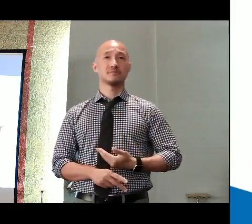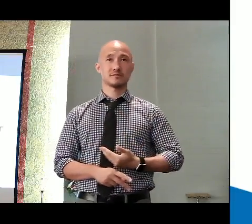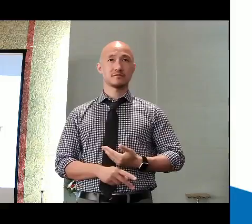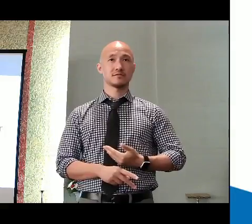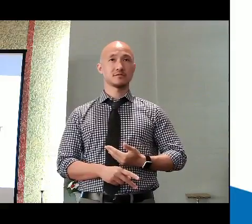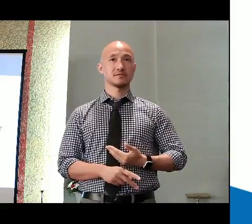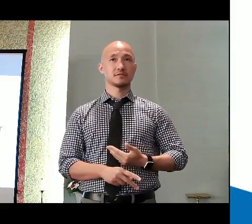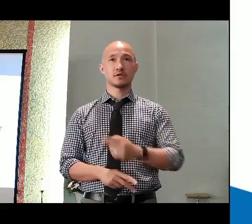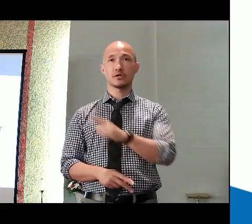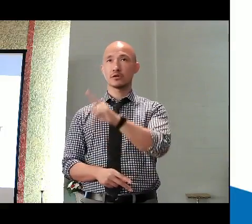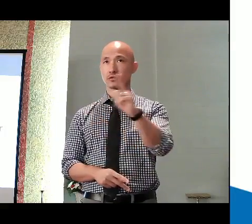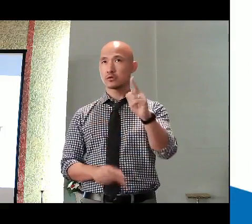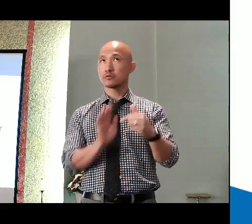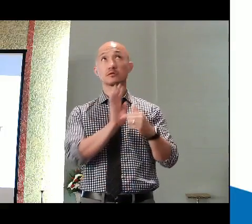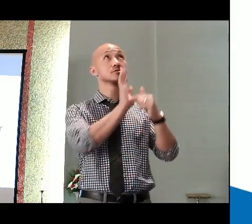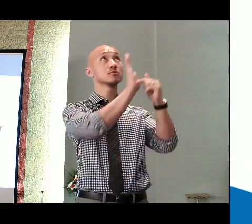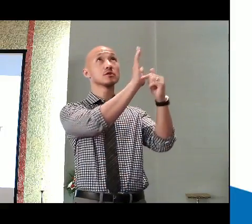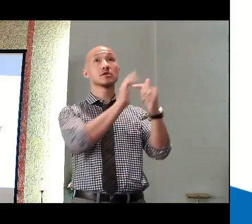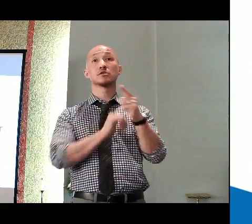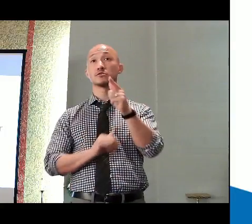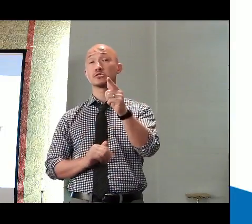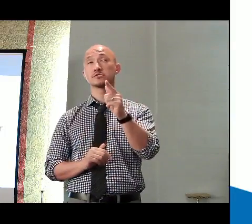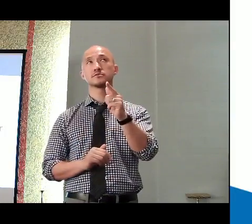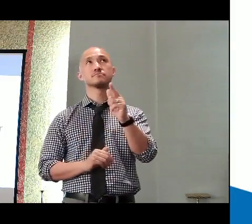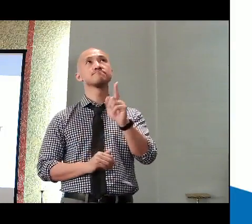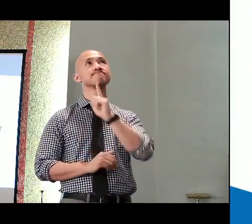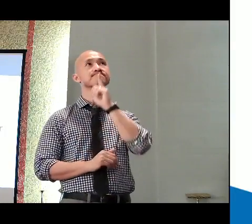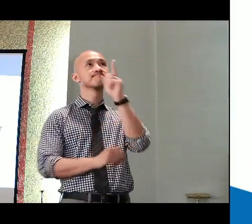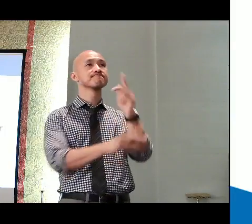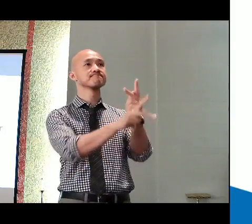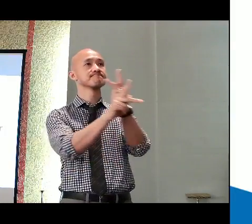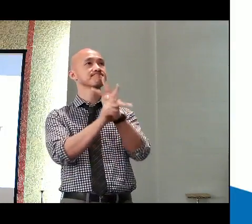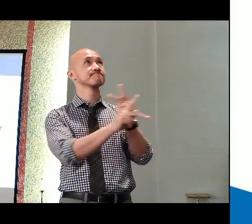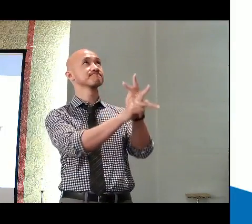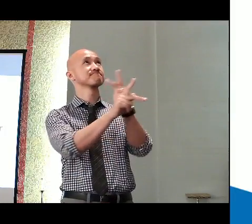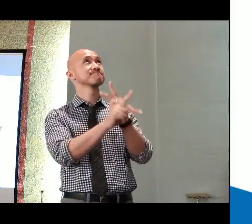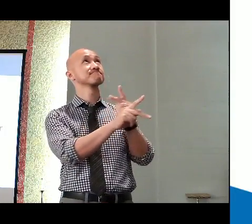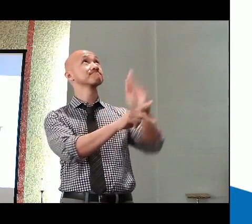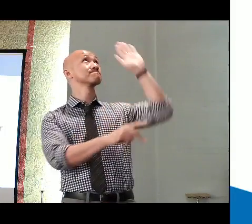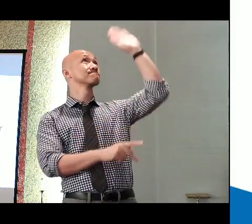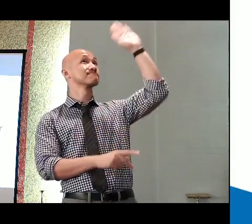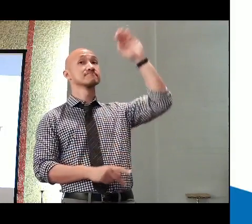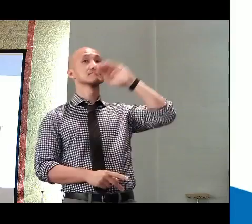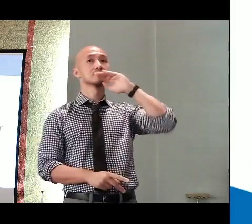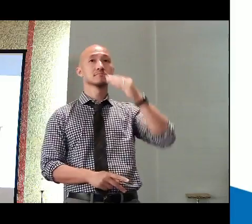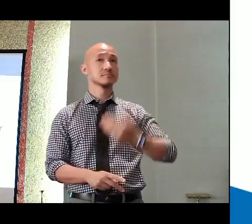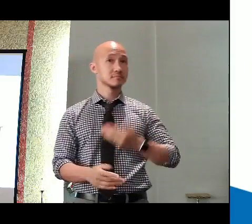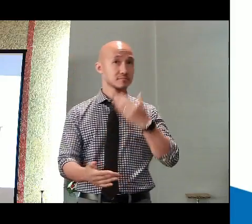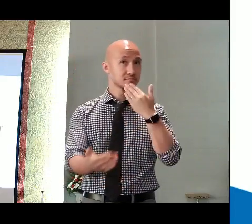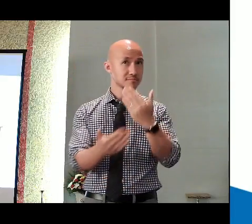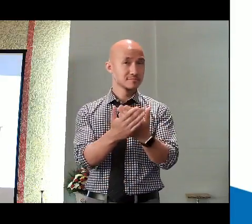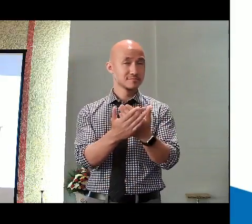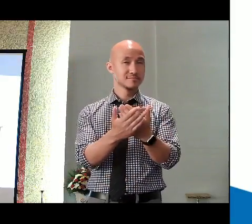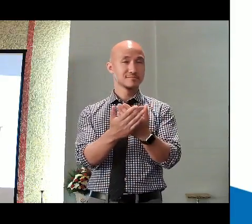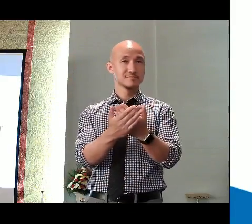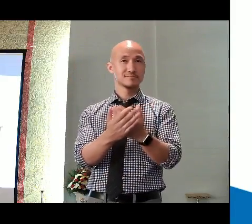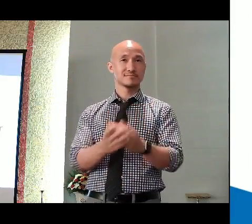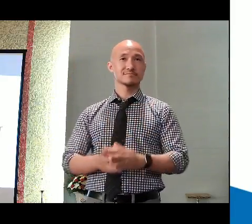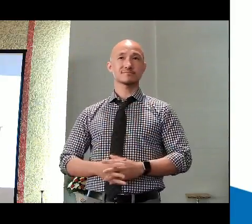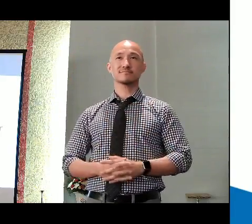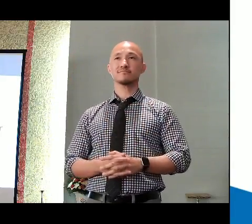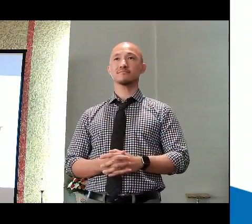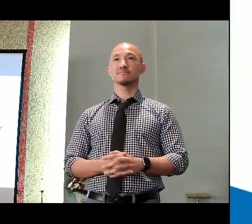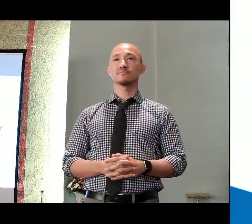Are you showing that you take this seriously? I know some of you are going to have the